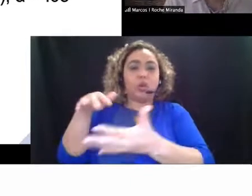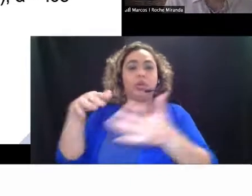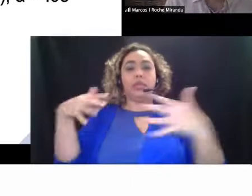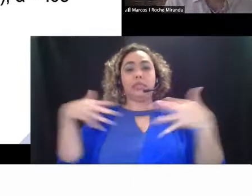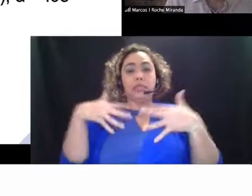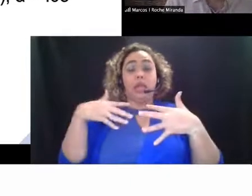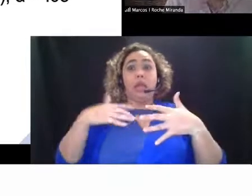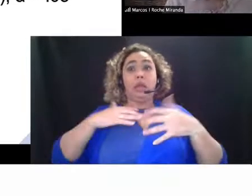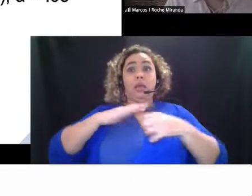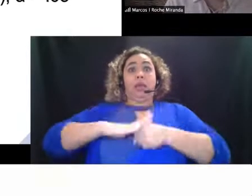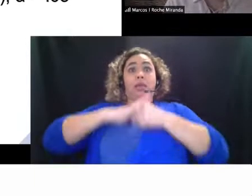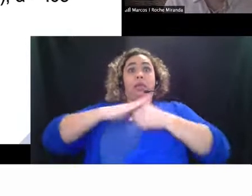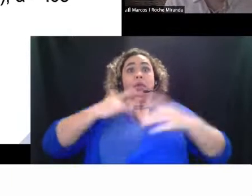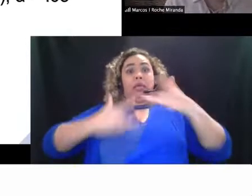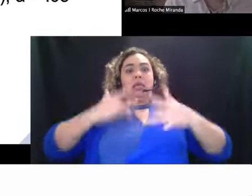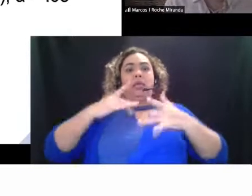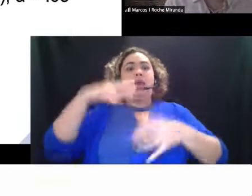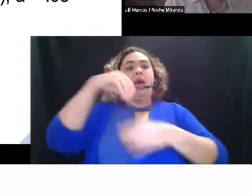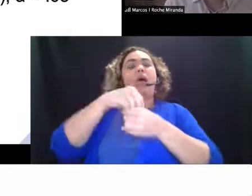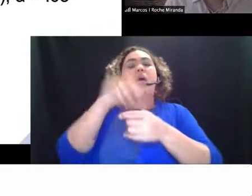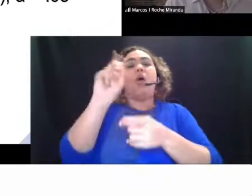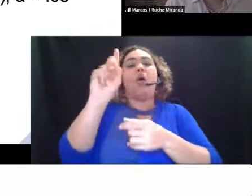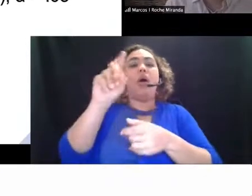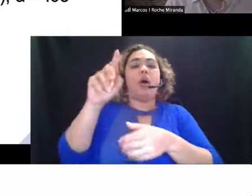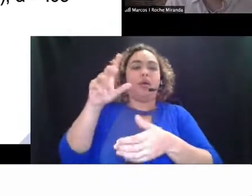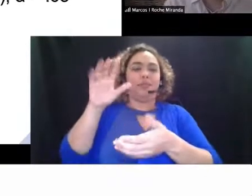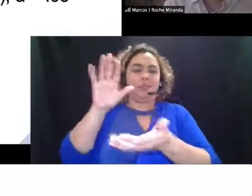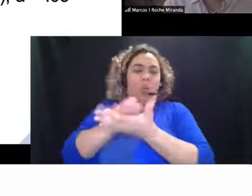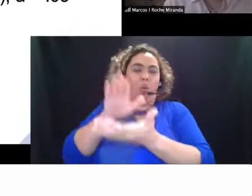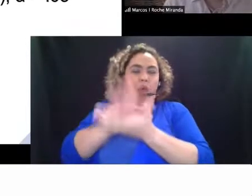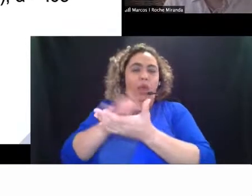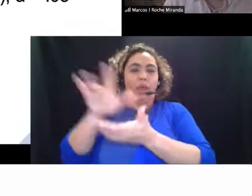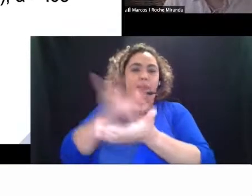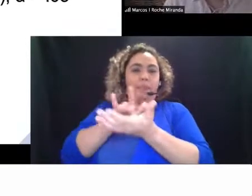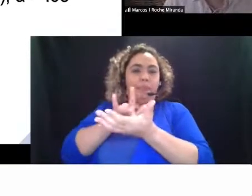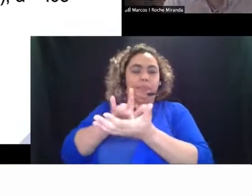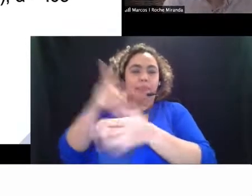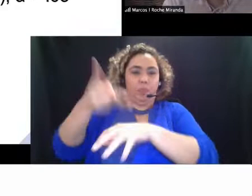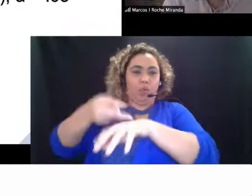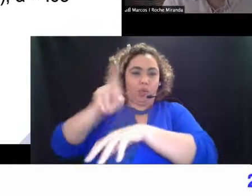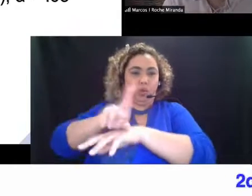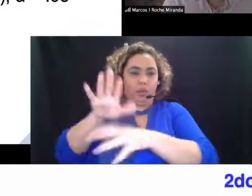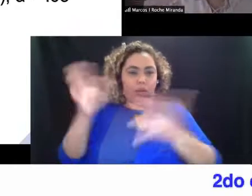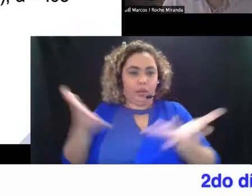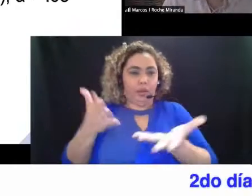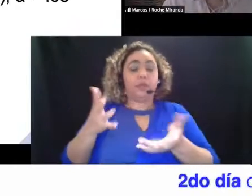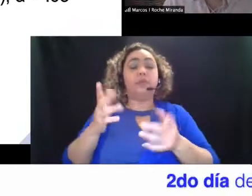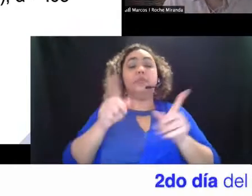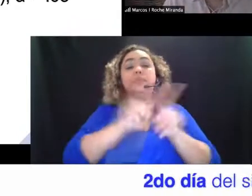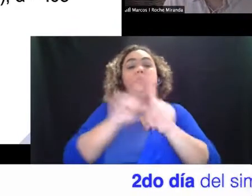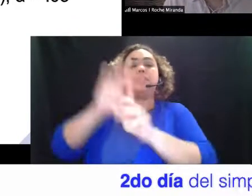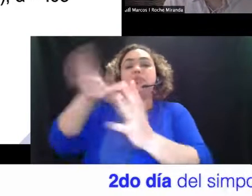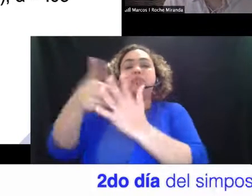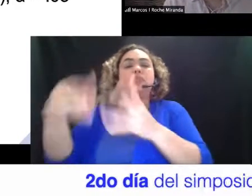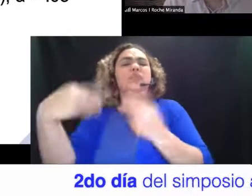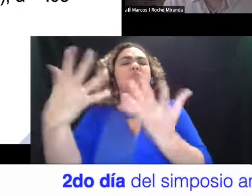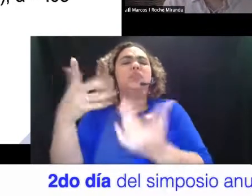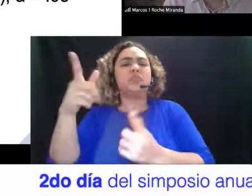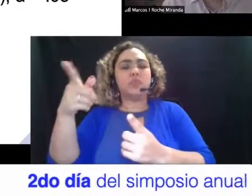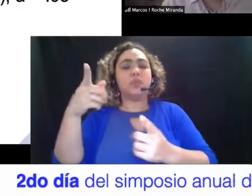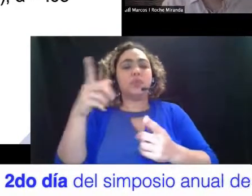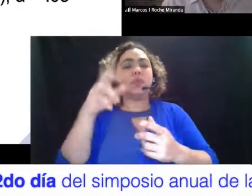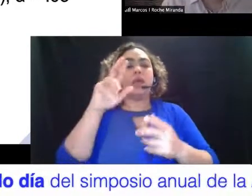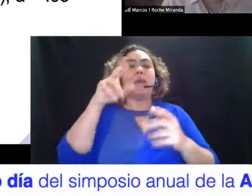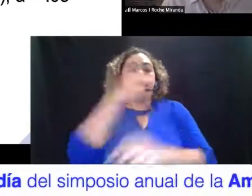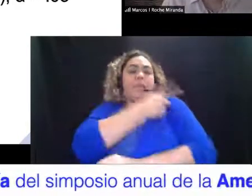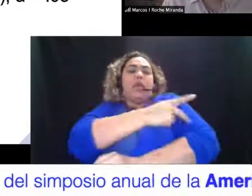Anxiety, located at the University of Puerto Rico Medical Sciences campus. And this center also provided the inactive patient record